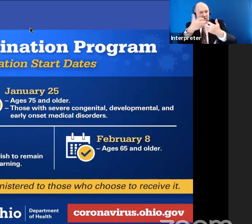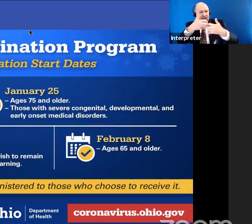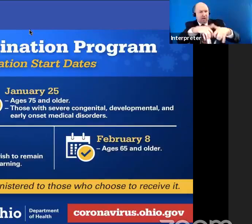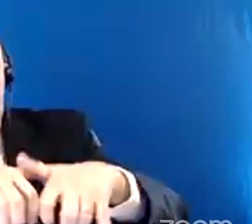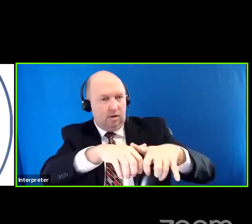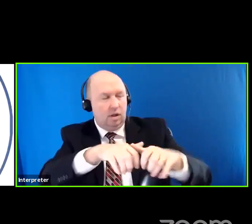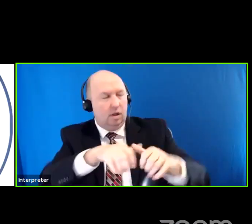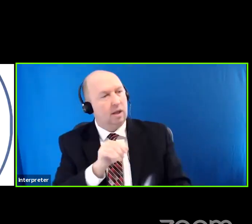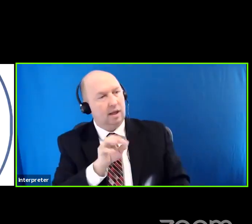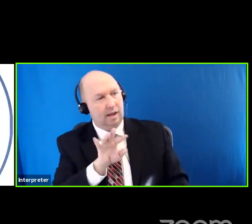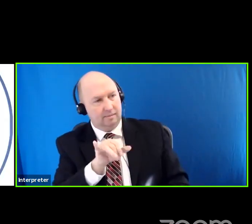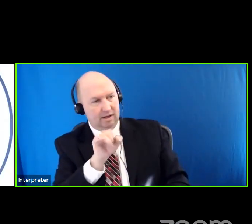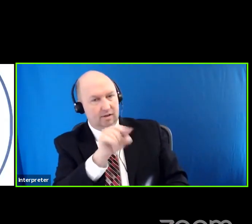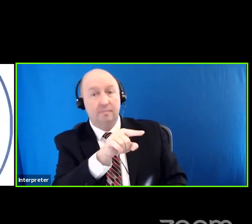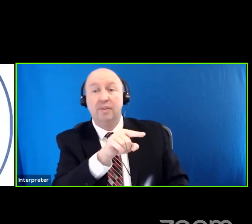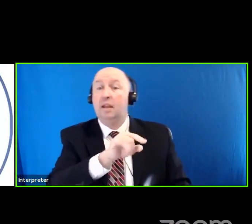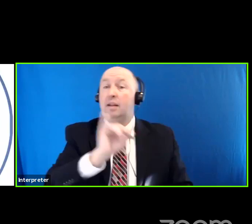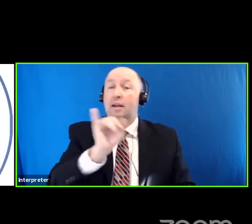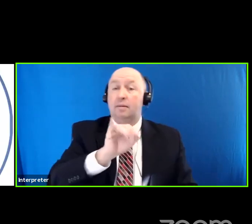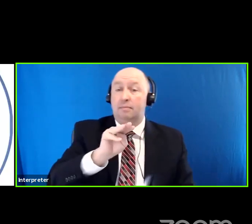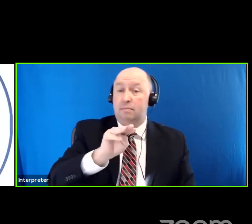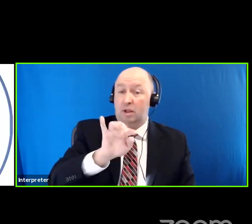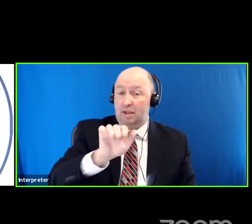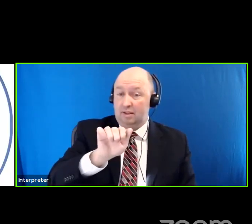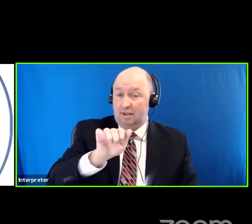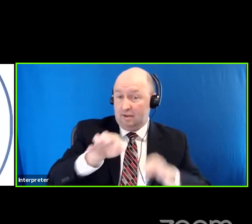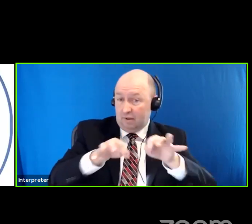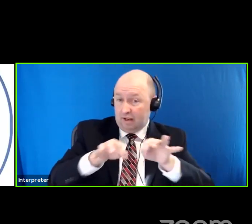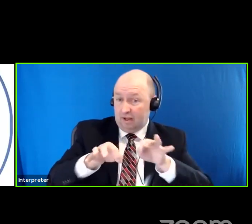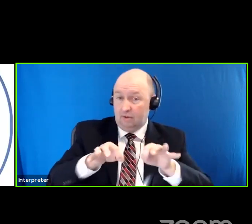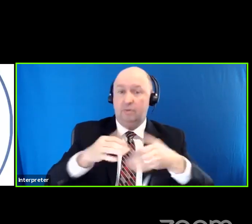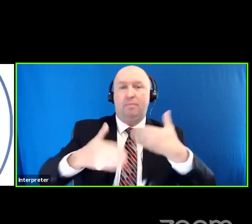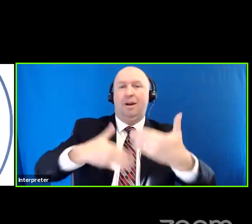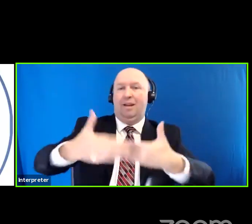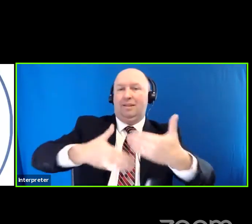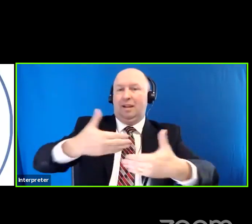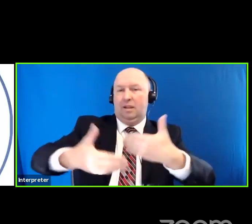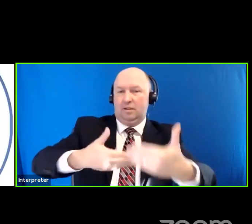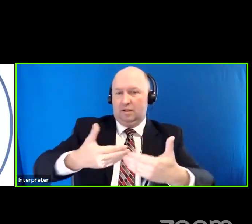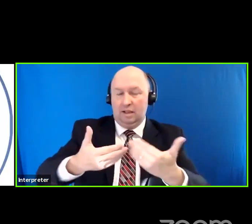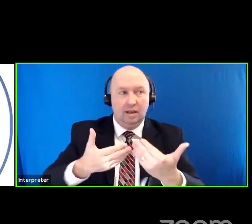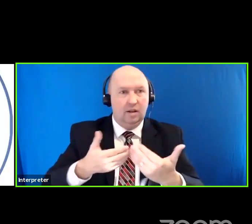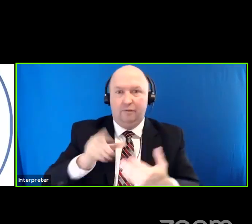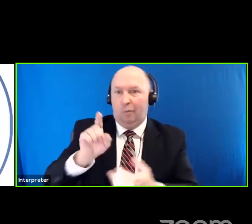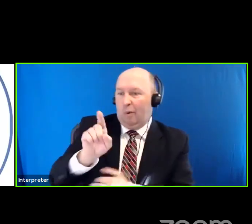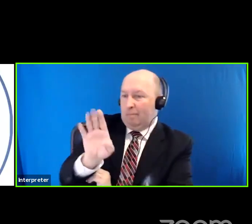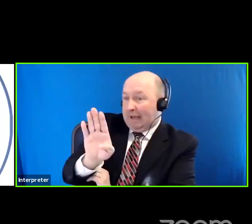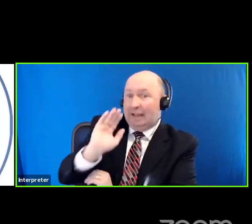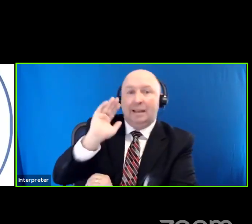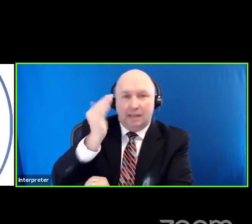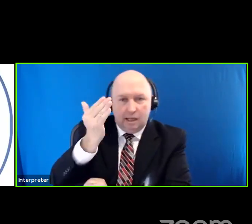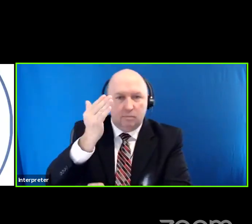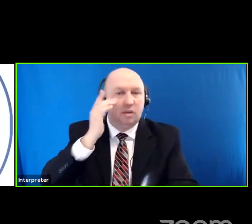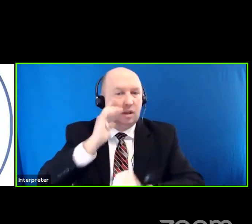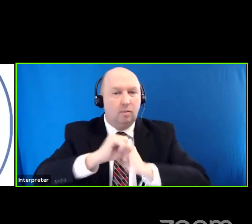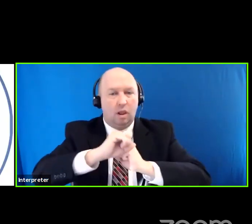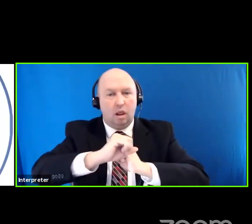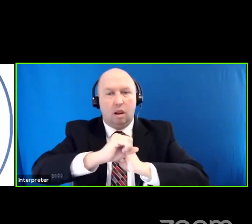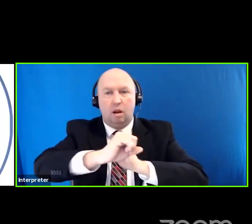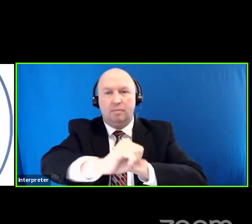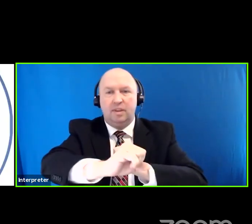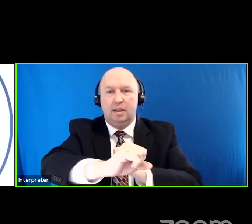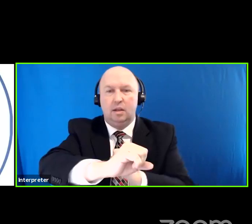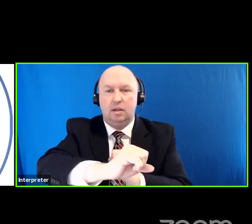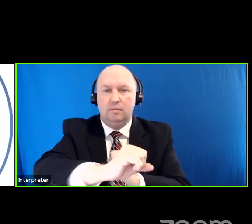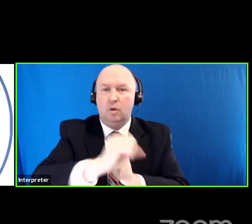And like Melissa was pointing out, the process, getting through B seems like it is going to take quite some time. Have